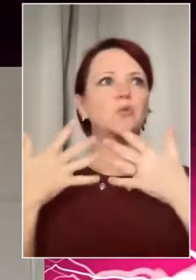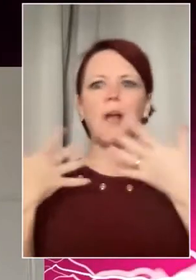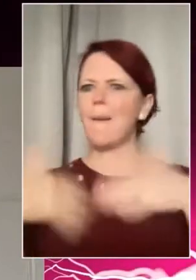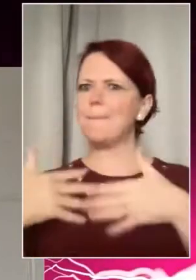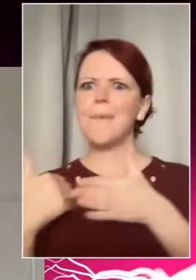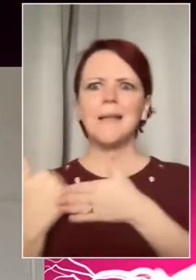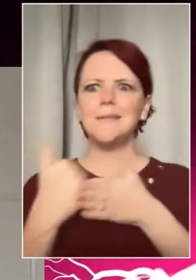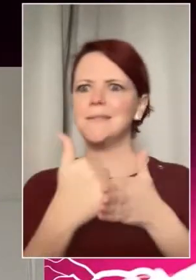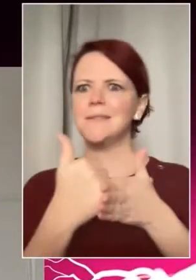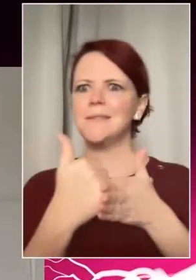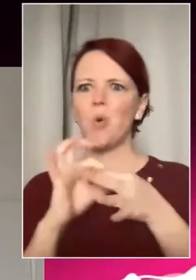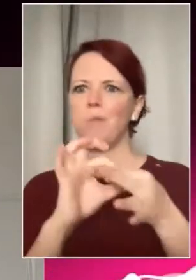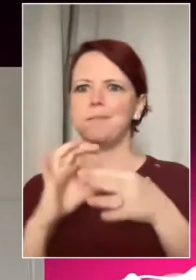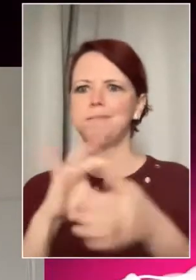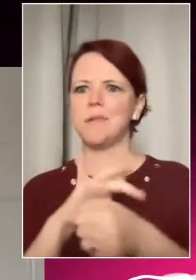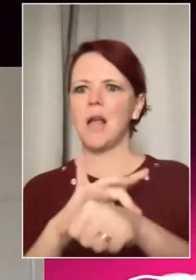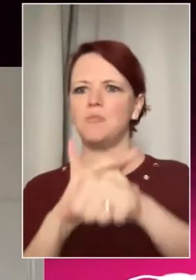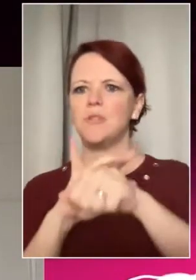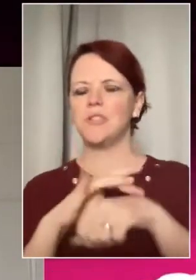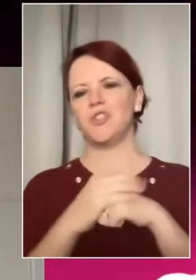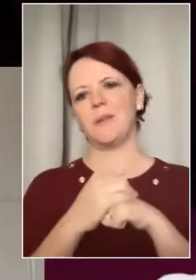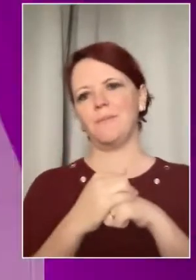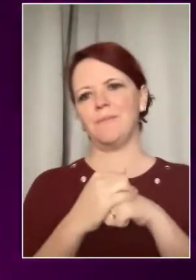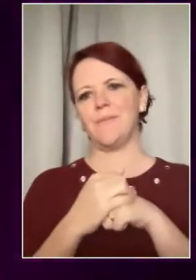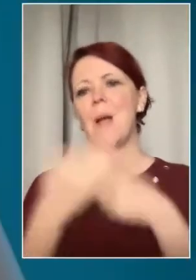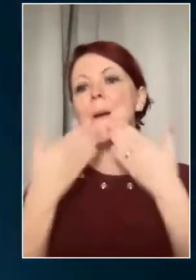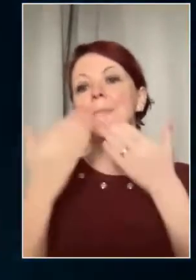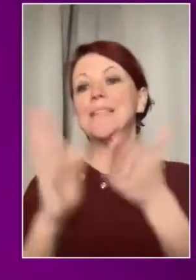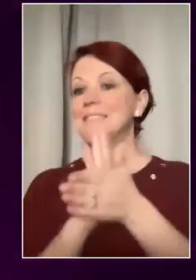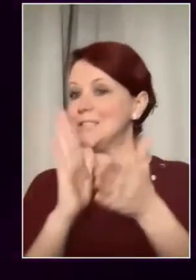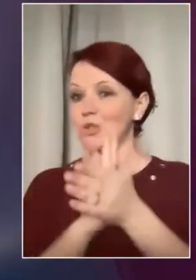apprenticeships. Do enjoy today's ceremony.